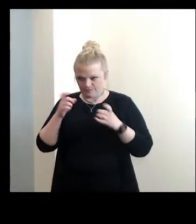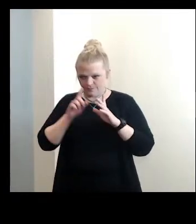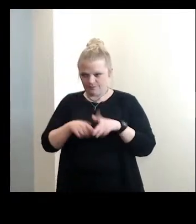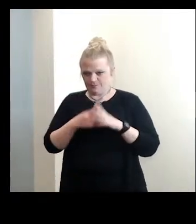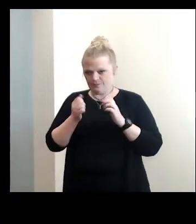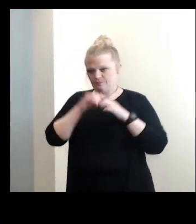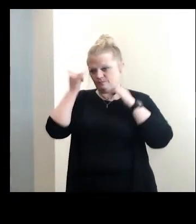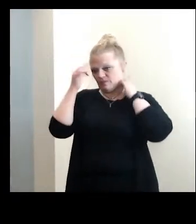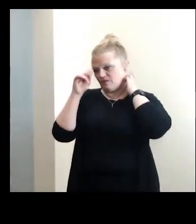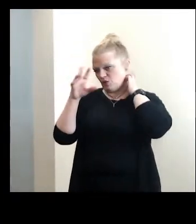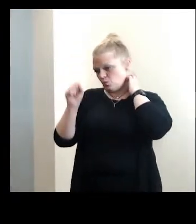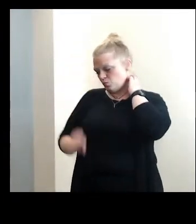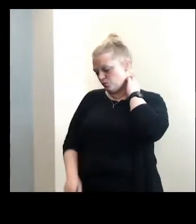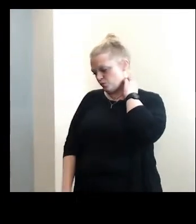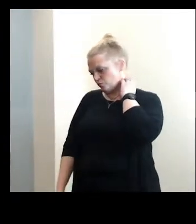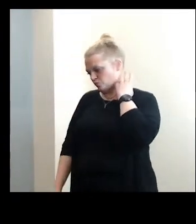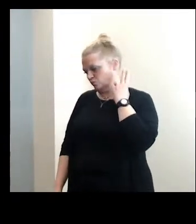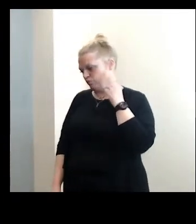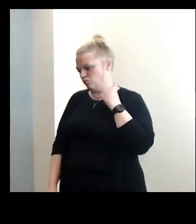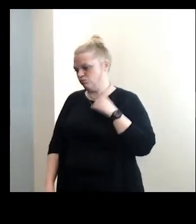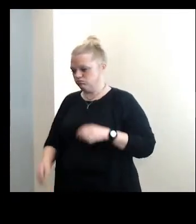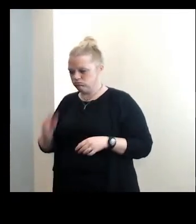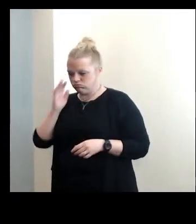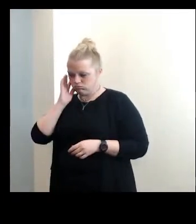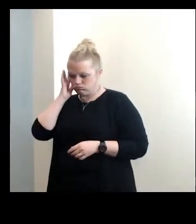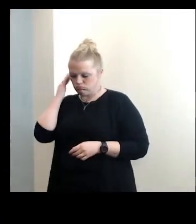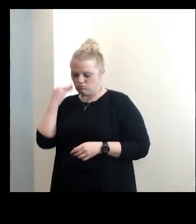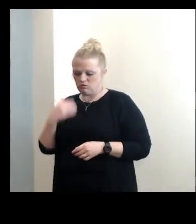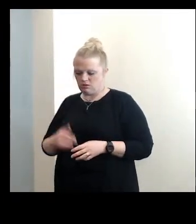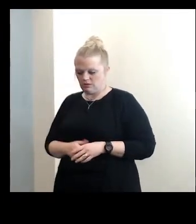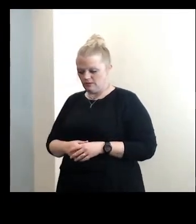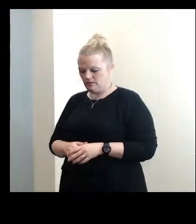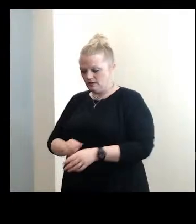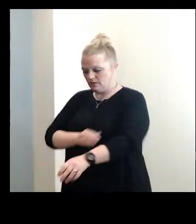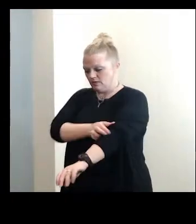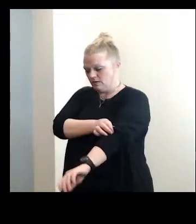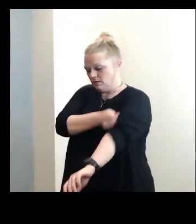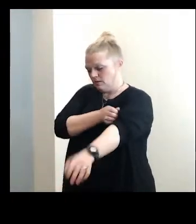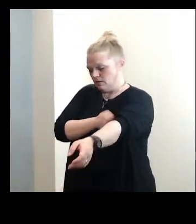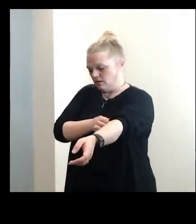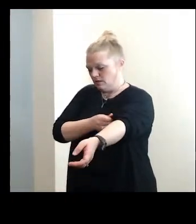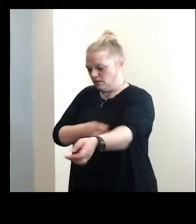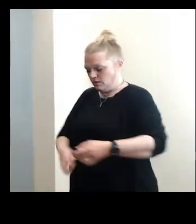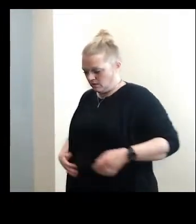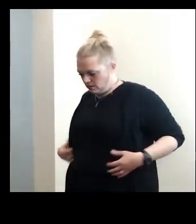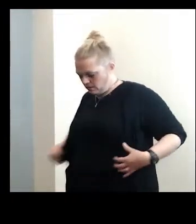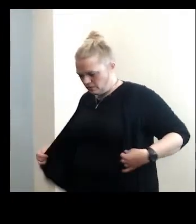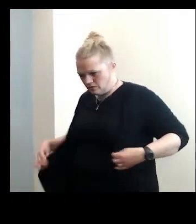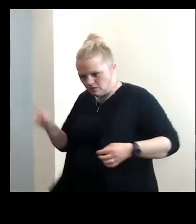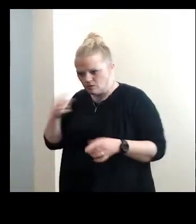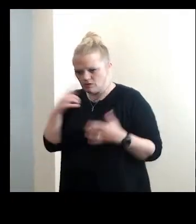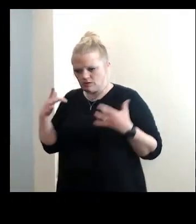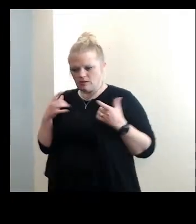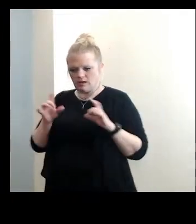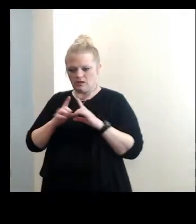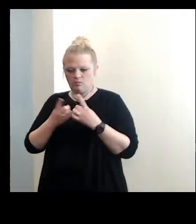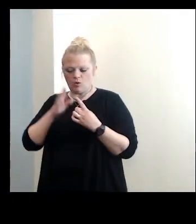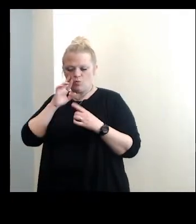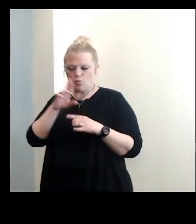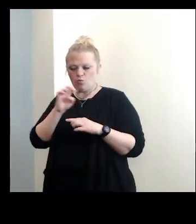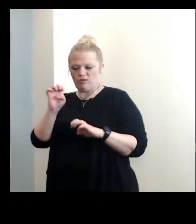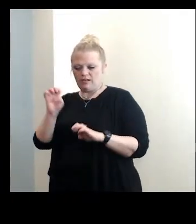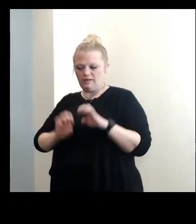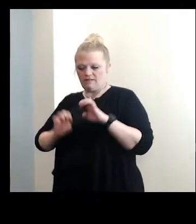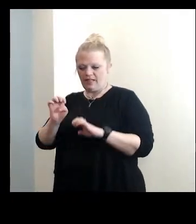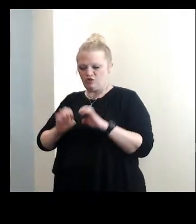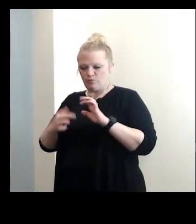with Buffalo News, Sandra Tan. Hi, thanks, Mark. You had said that the health department would be reevaluating